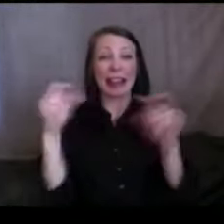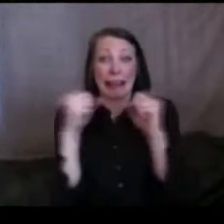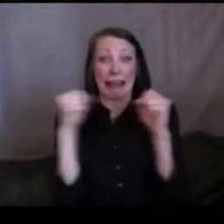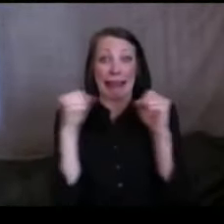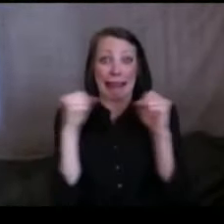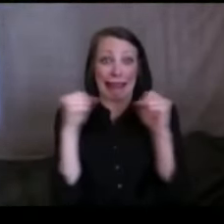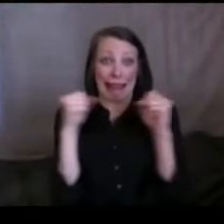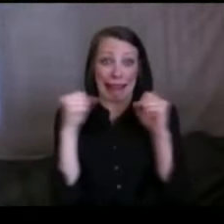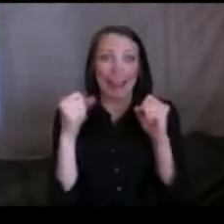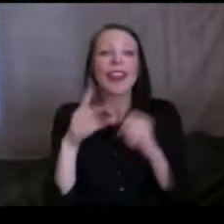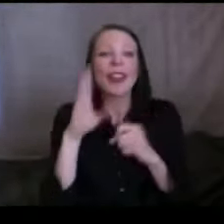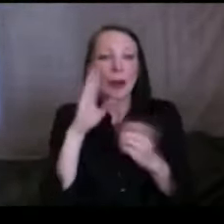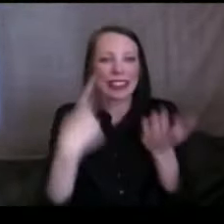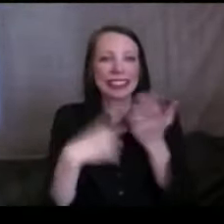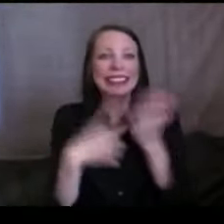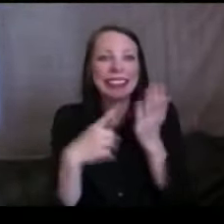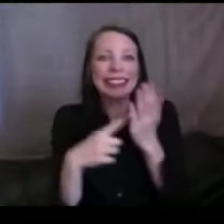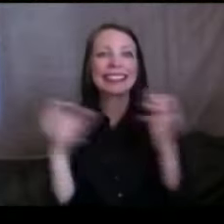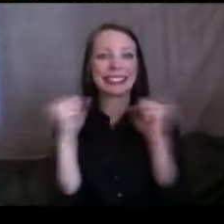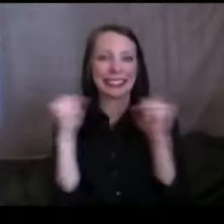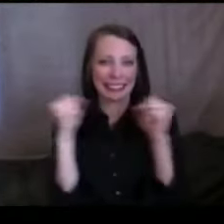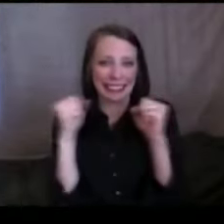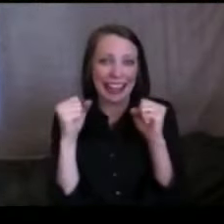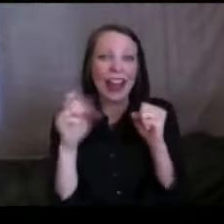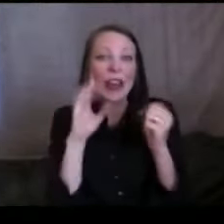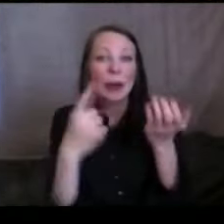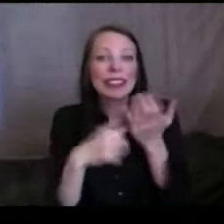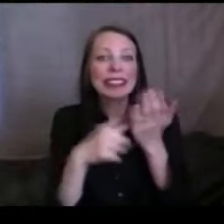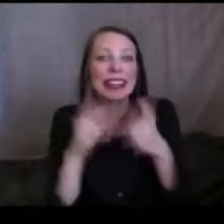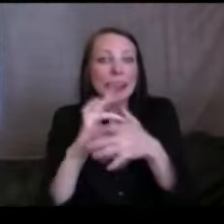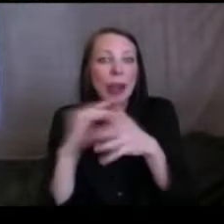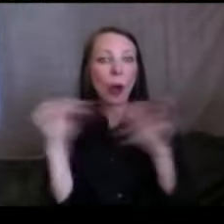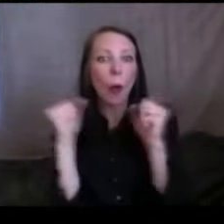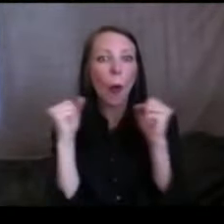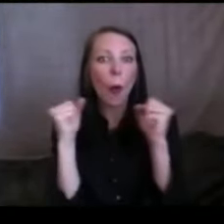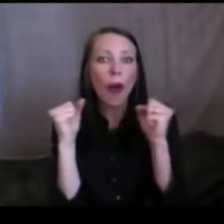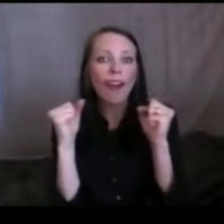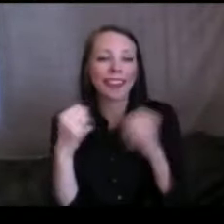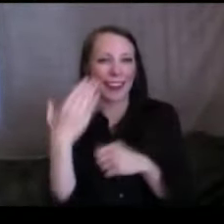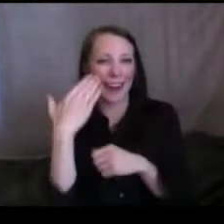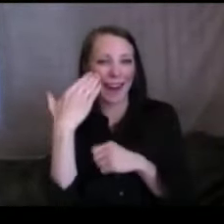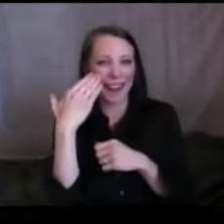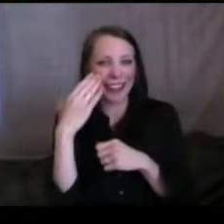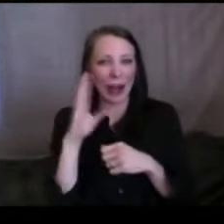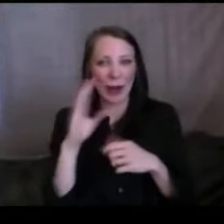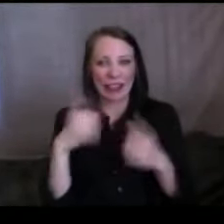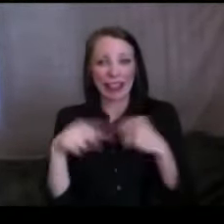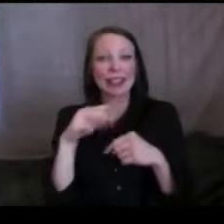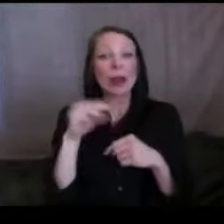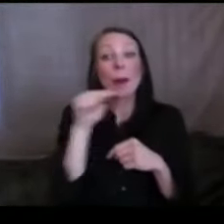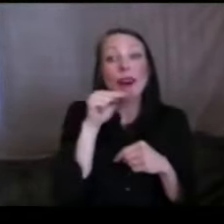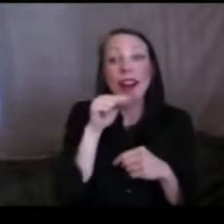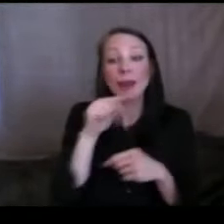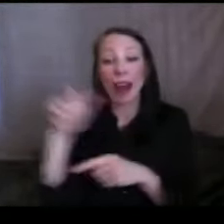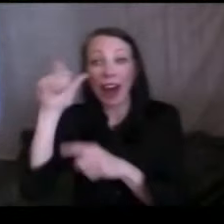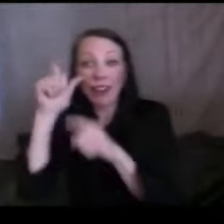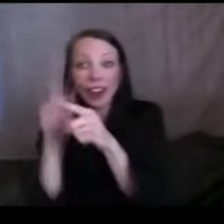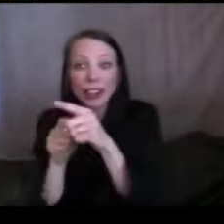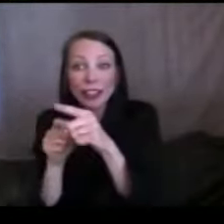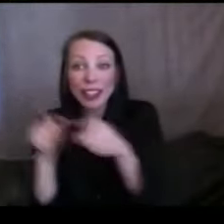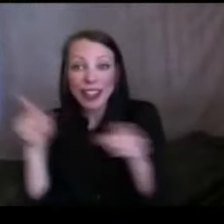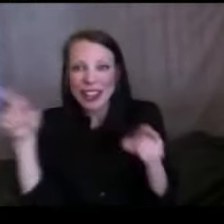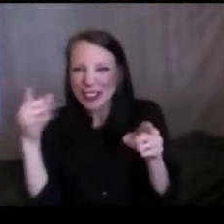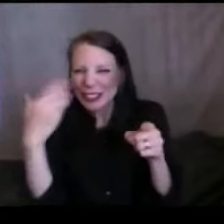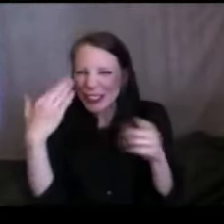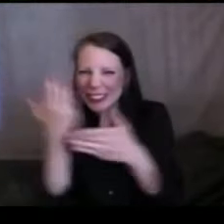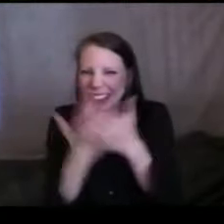like that, and it's kind of like the shivering. So, you know, Mohammed or Arafat, maybe you can give some